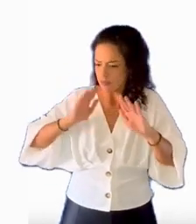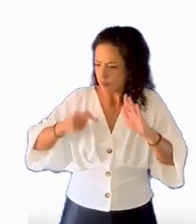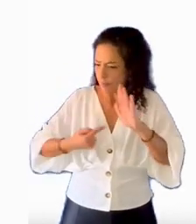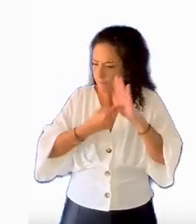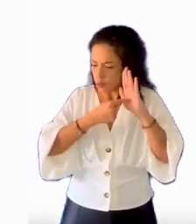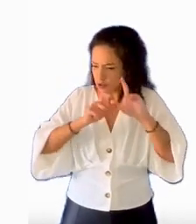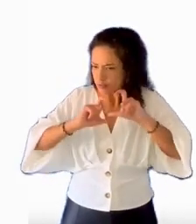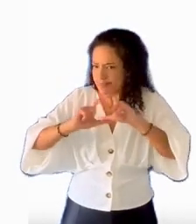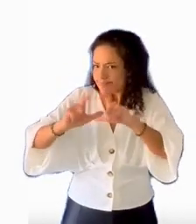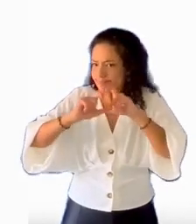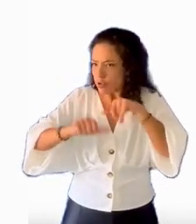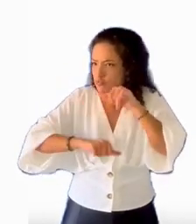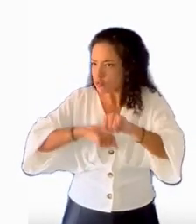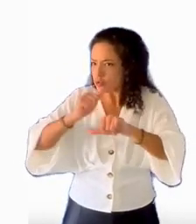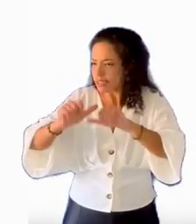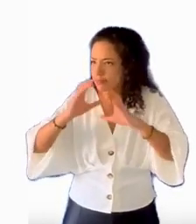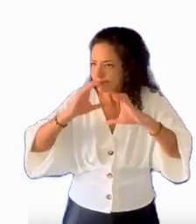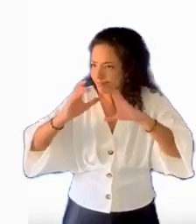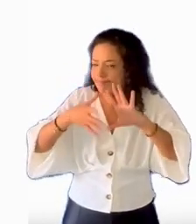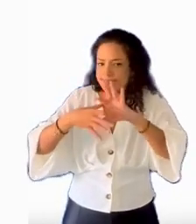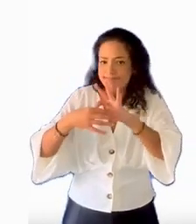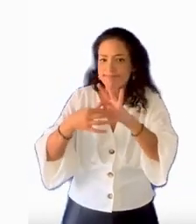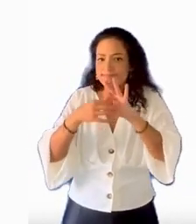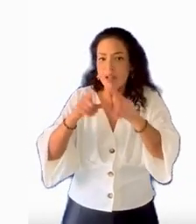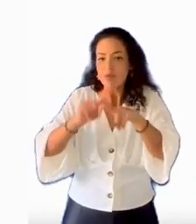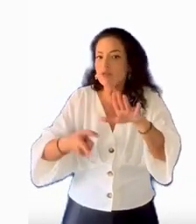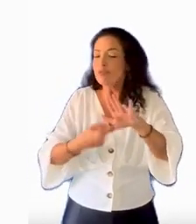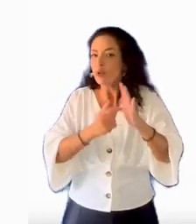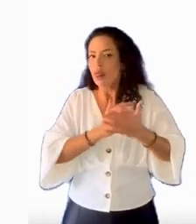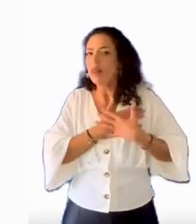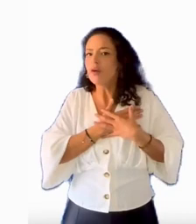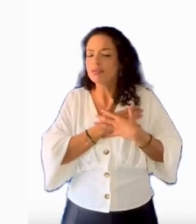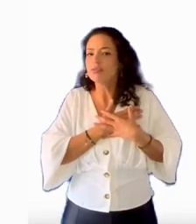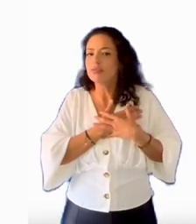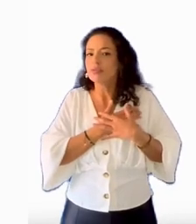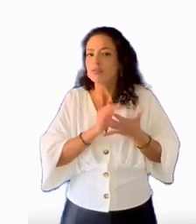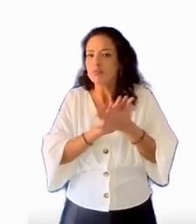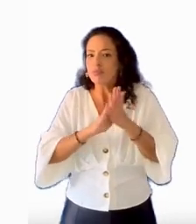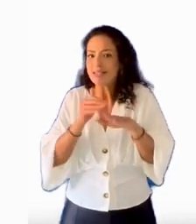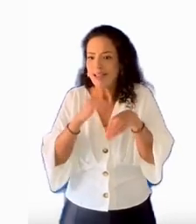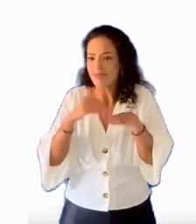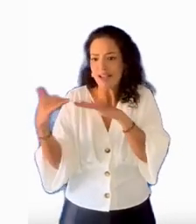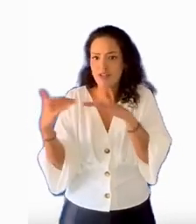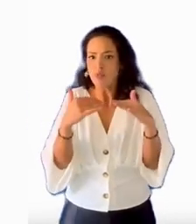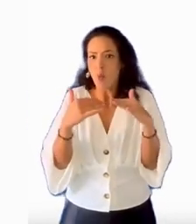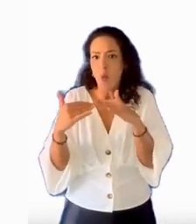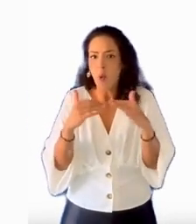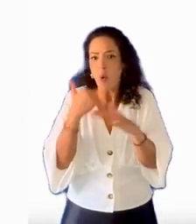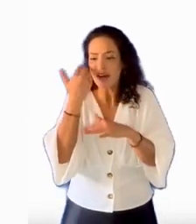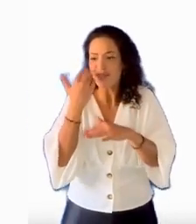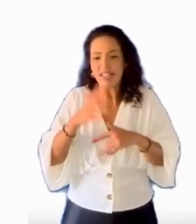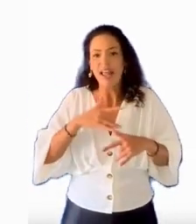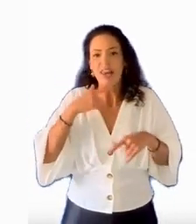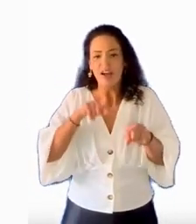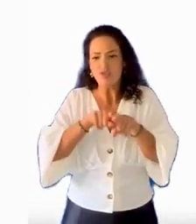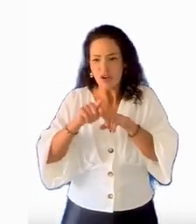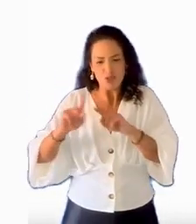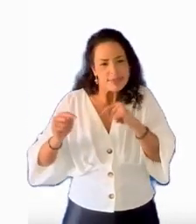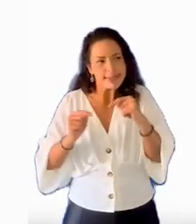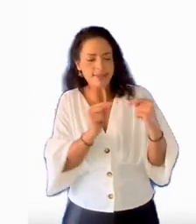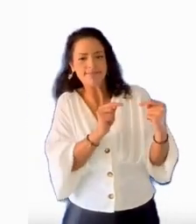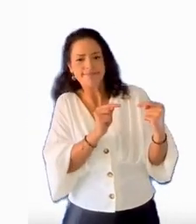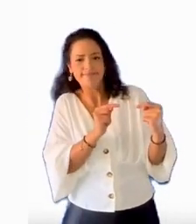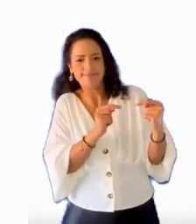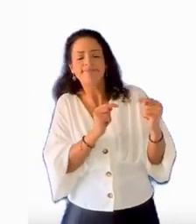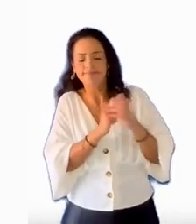routine, communication, connection, and most importantly, love, in mitigating the effects of war on their daily lives. It is